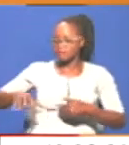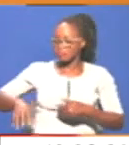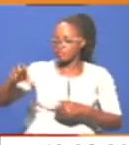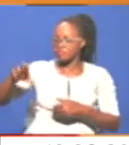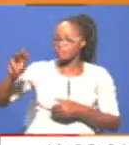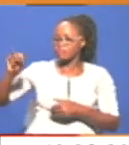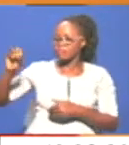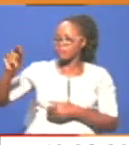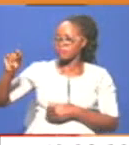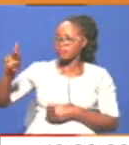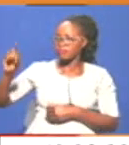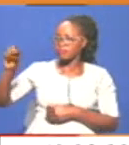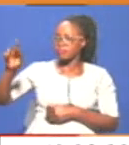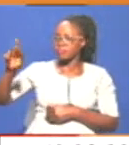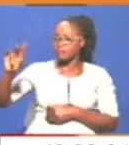basically,